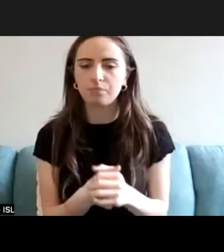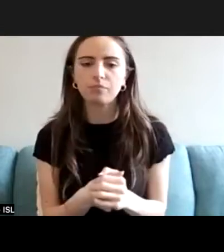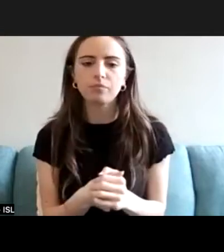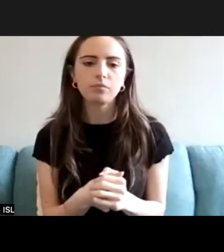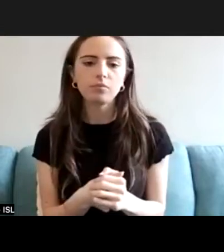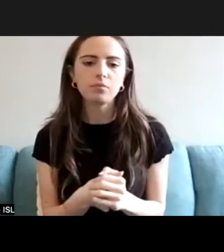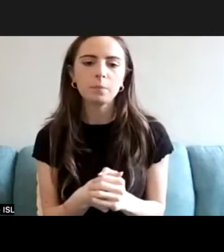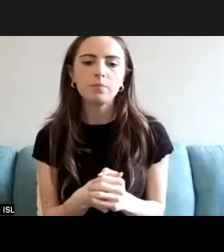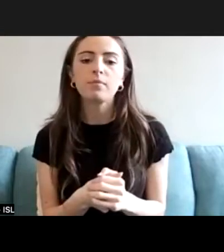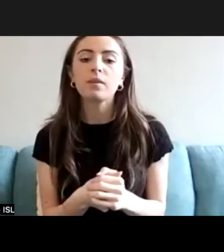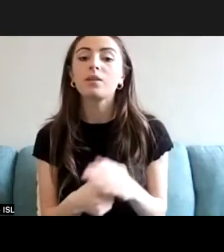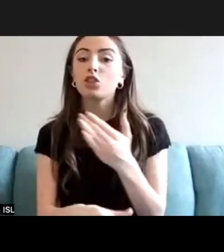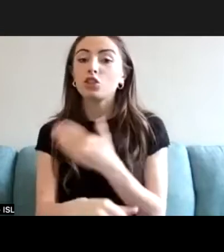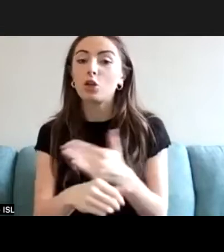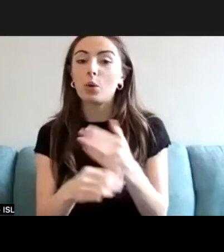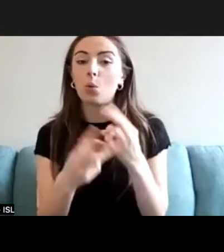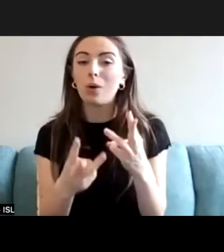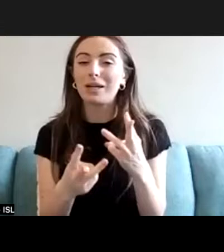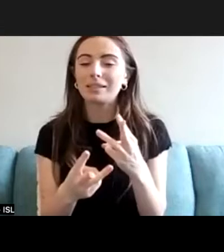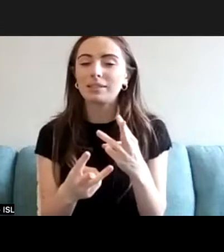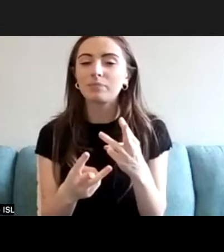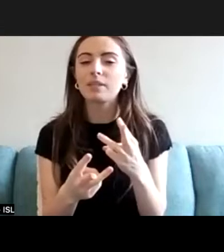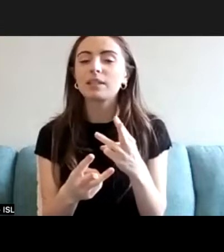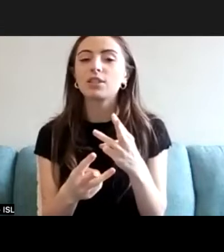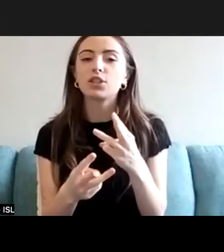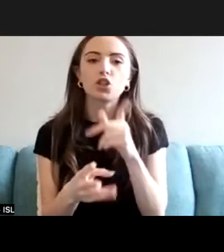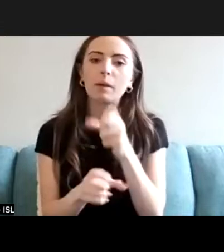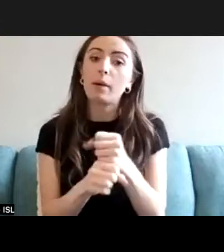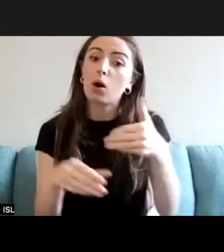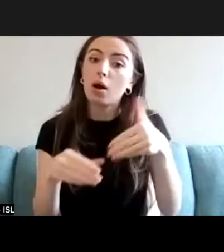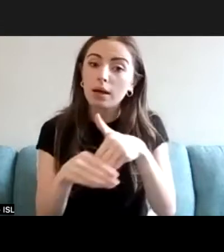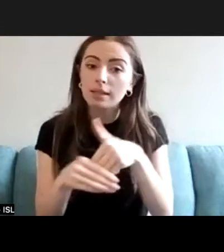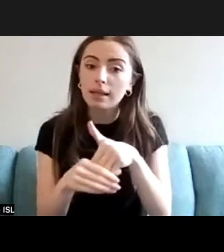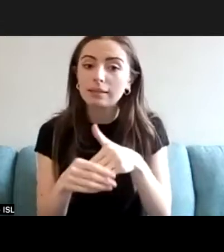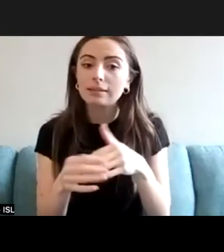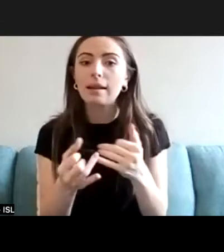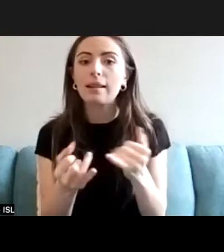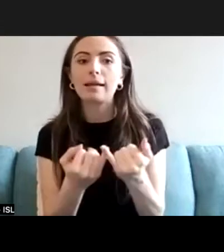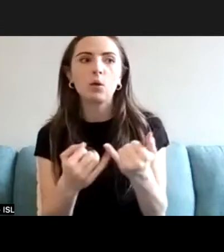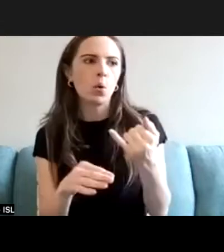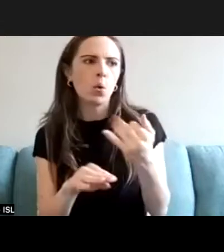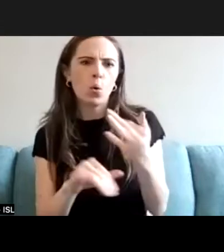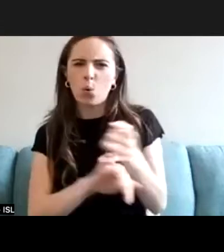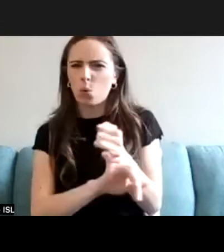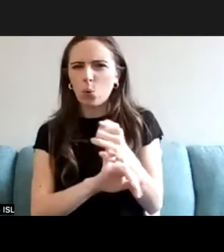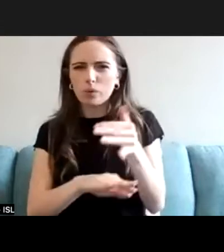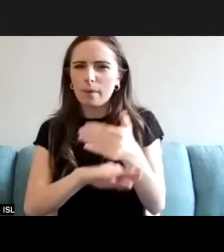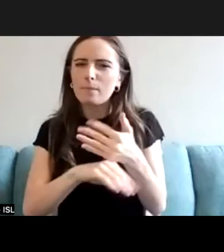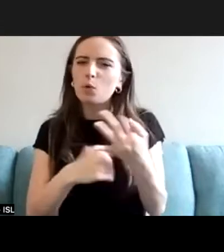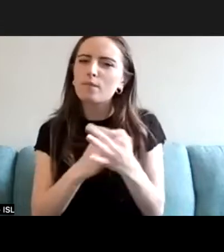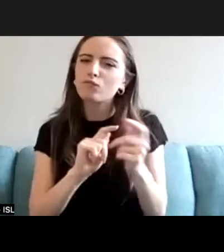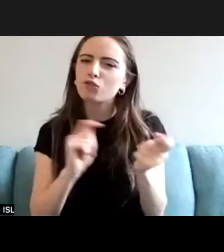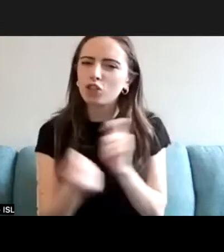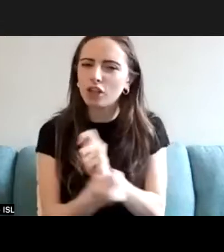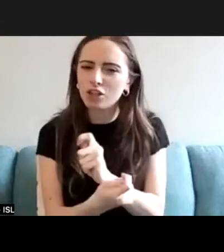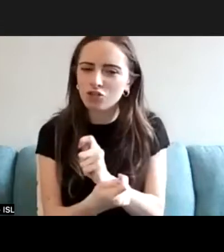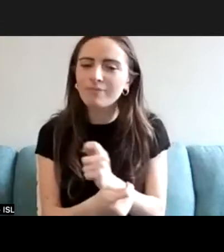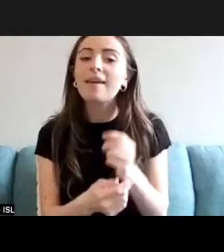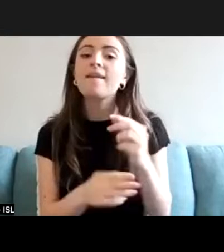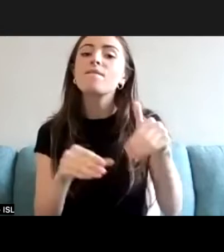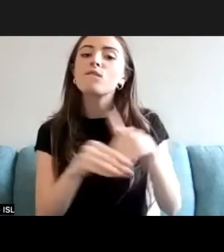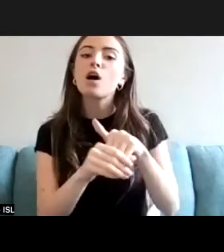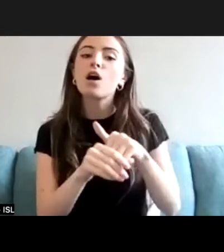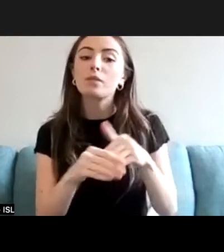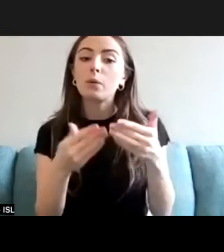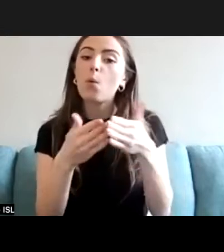off a little bit as well, I just want to give a little bit of context around who Employers for Change are. So we're a part of the Open Doors Initiative Collective.